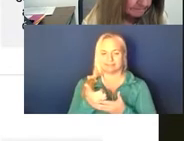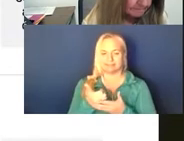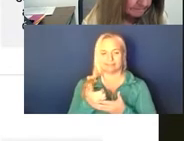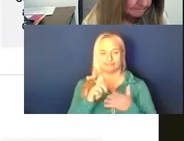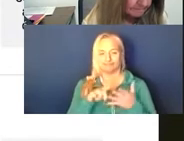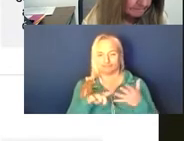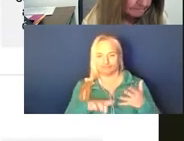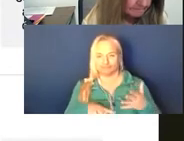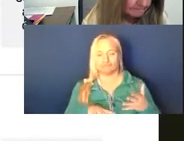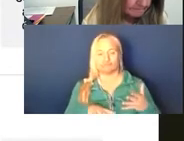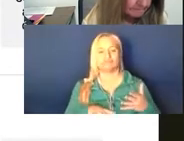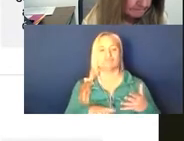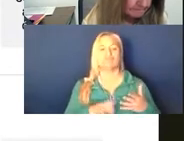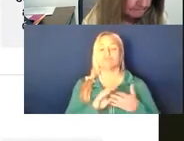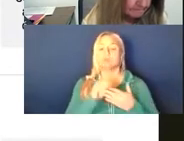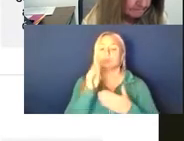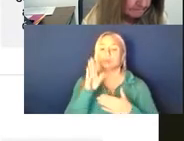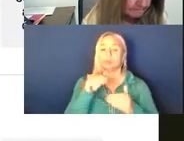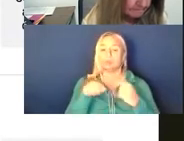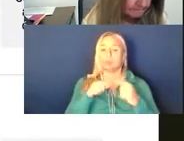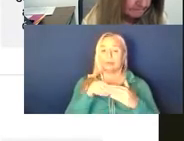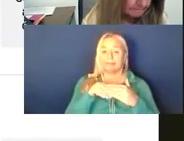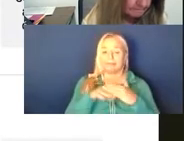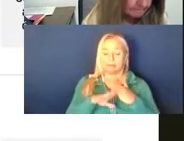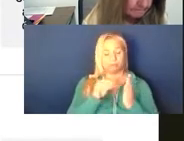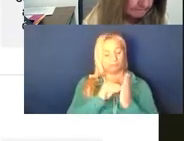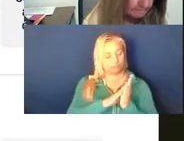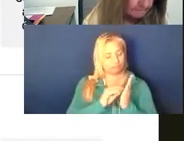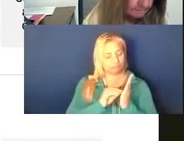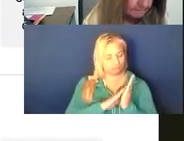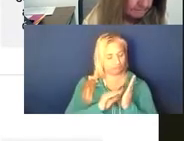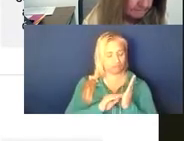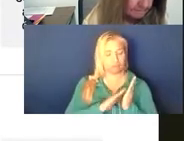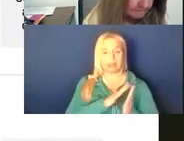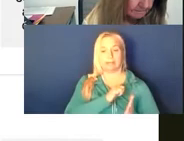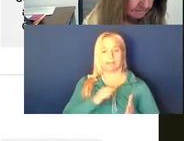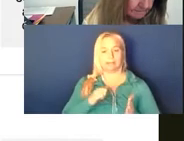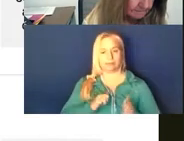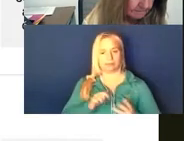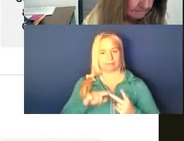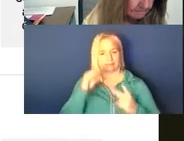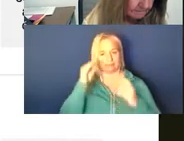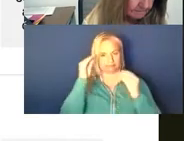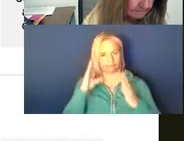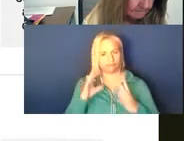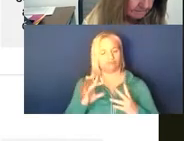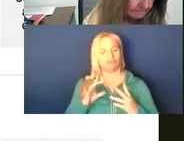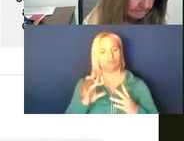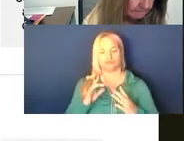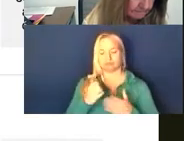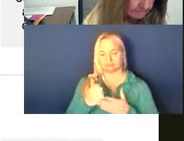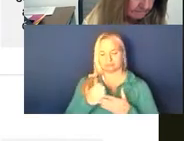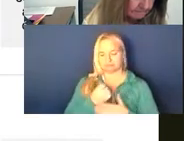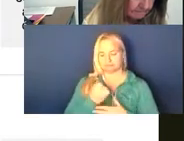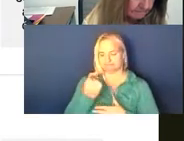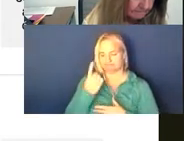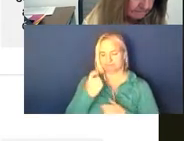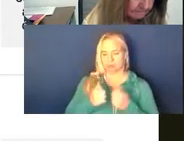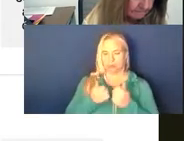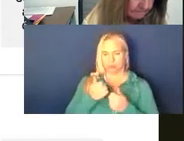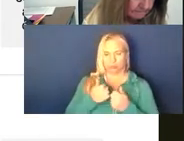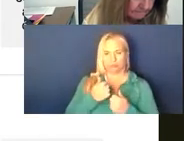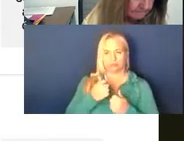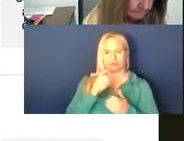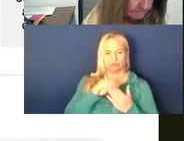that was helping not only inform us, but administrators and teachers in the building, what students and what grade